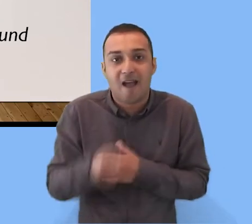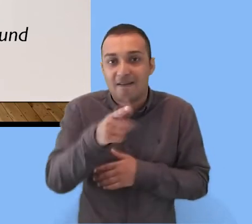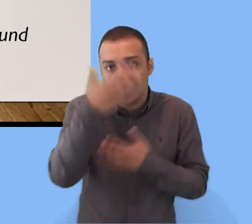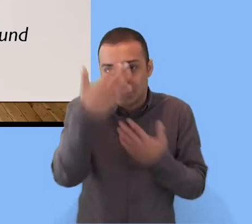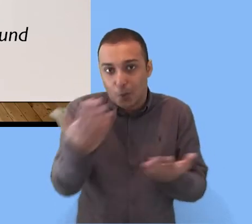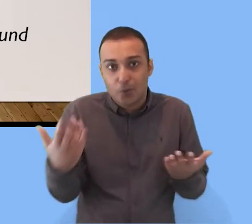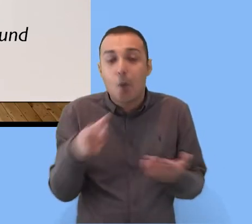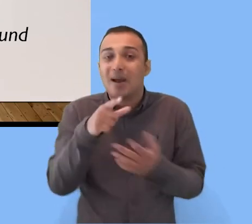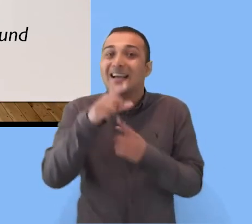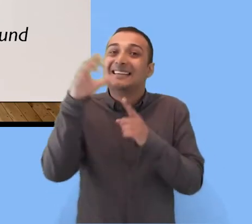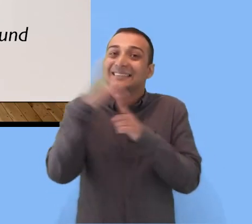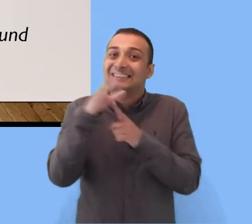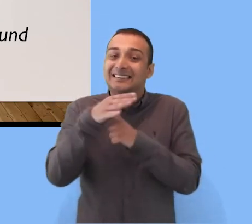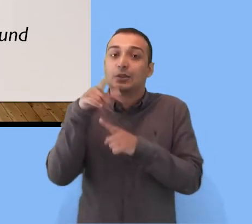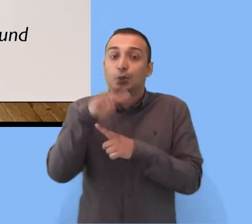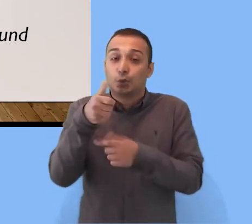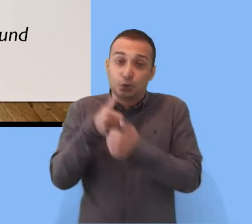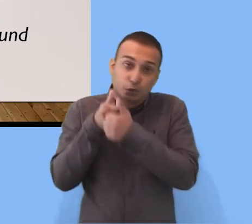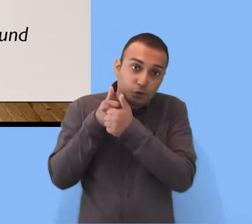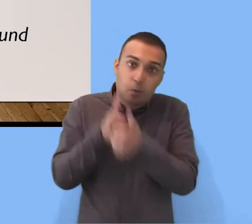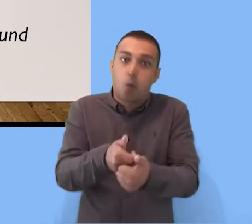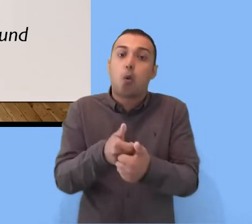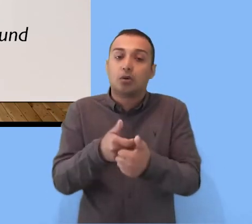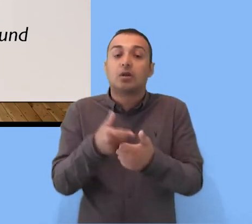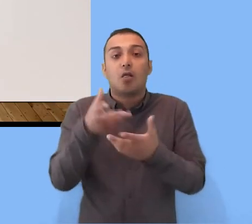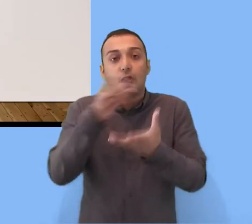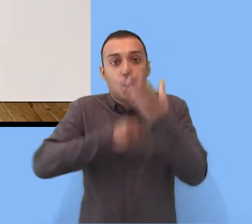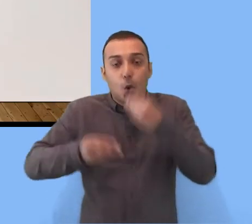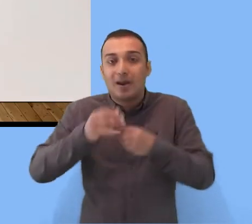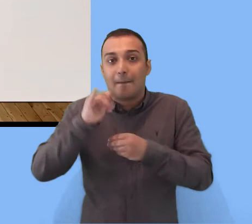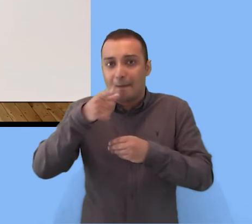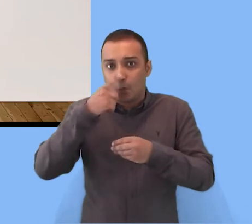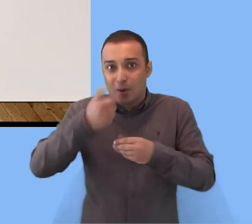about supporting the search and supporting the learning.